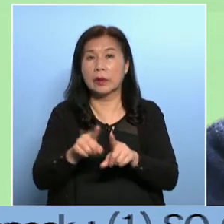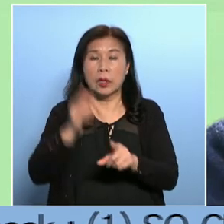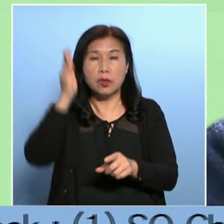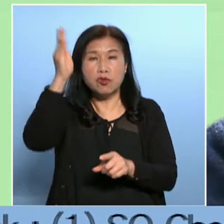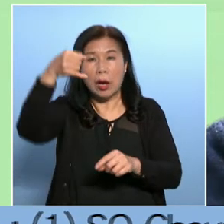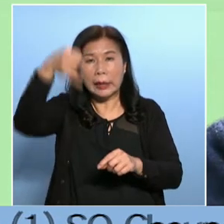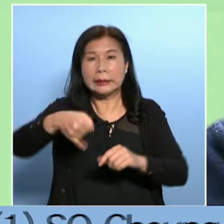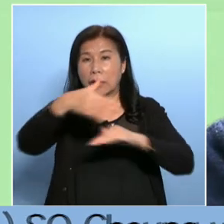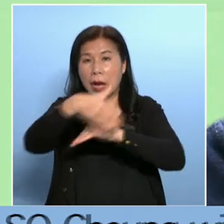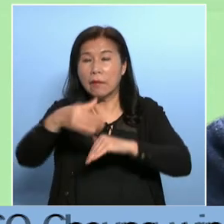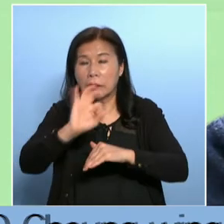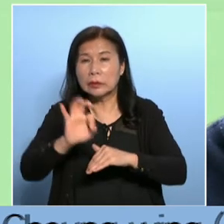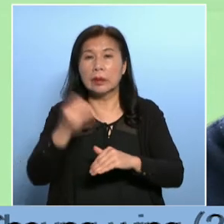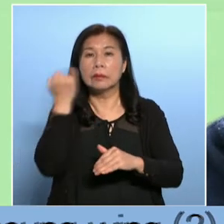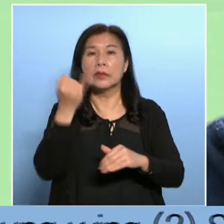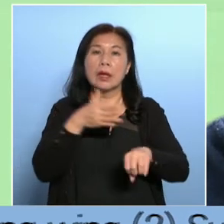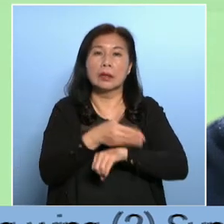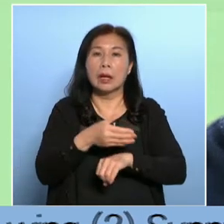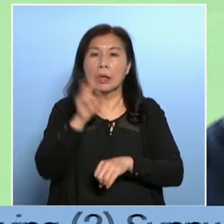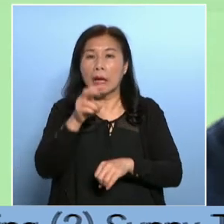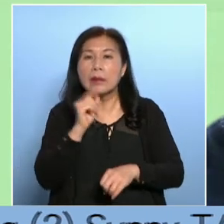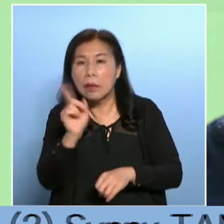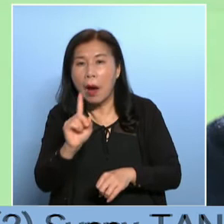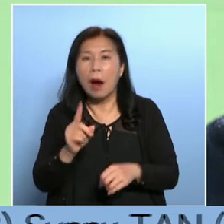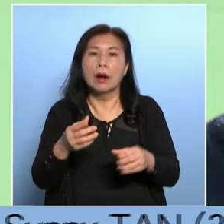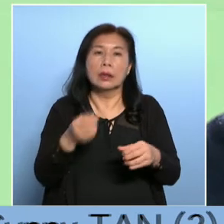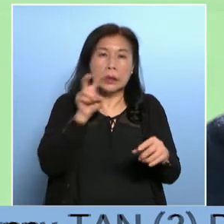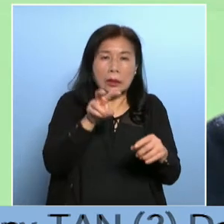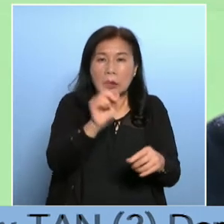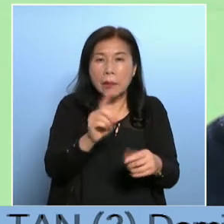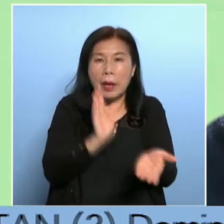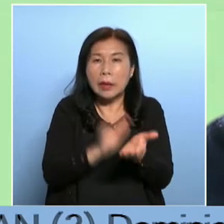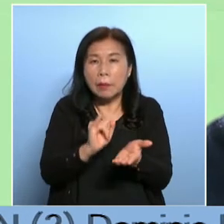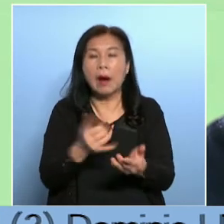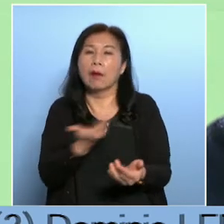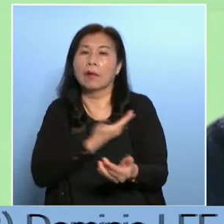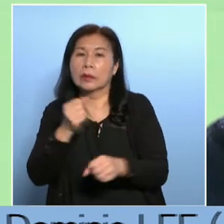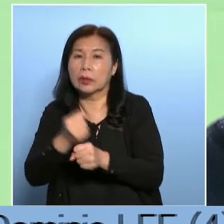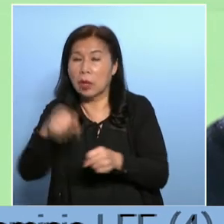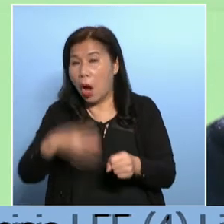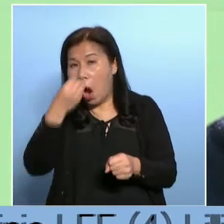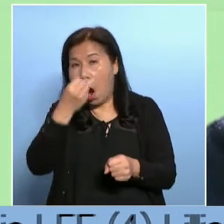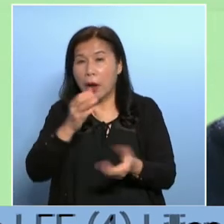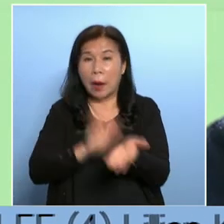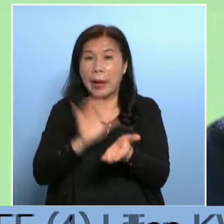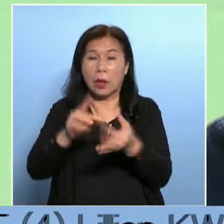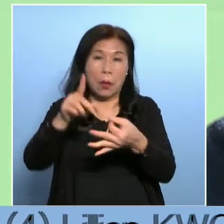First, it lacked a vision and being behind the curve.